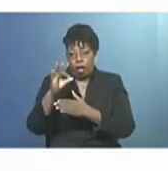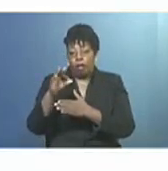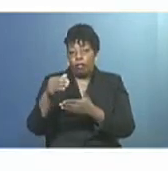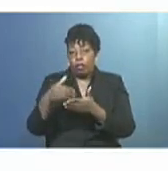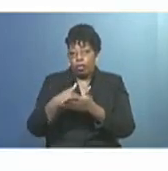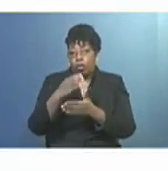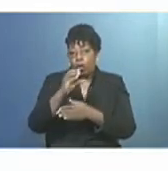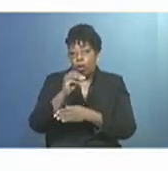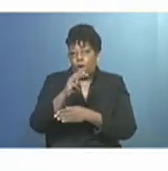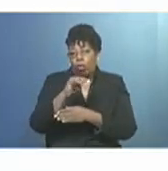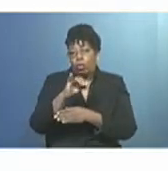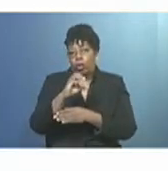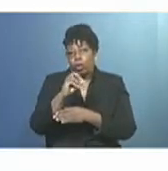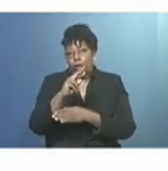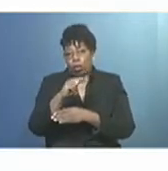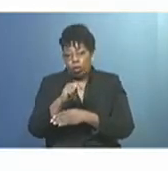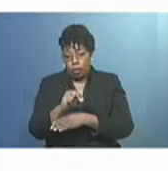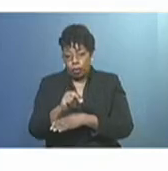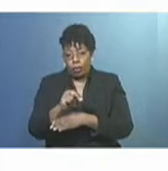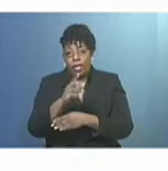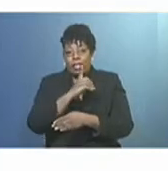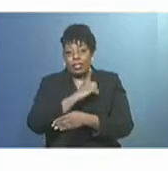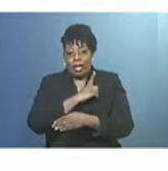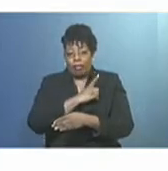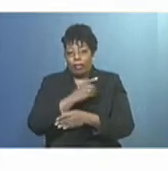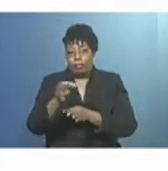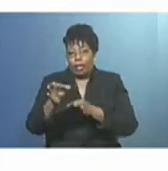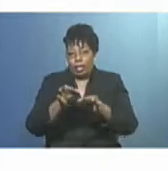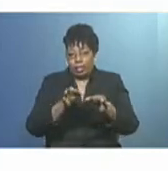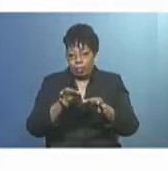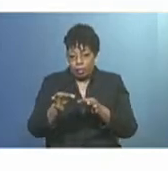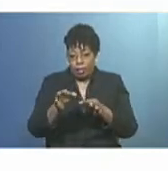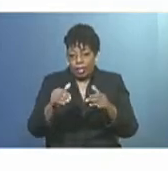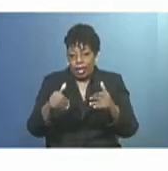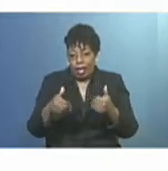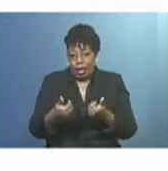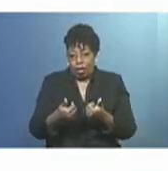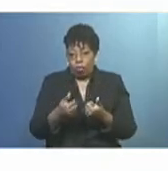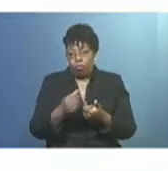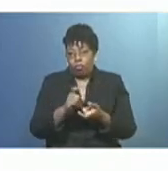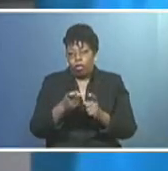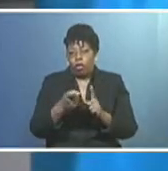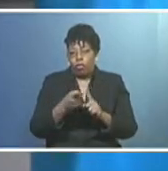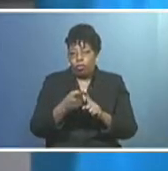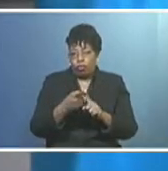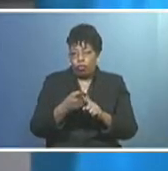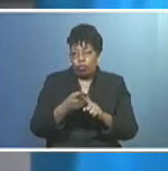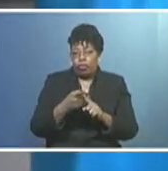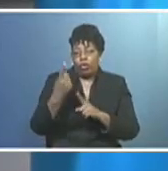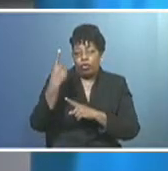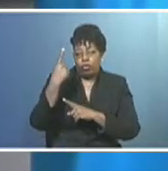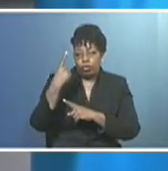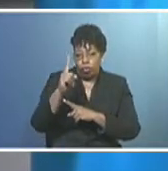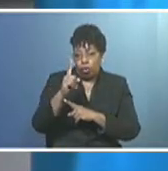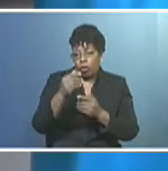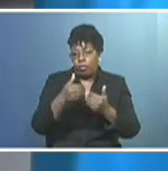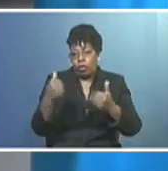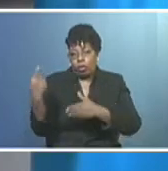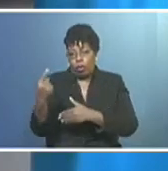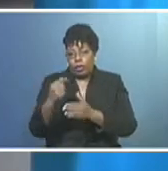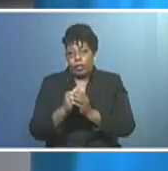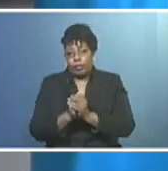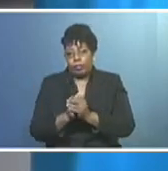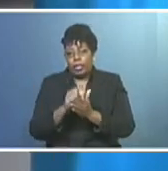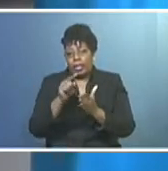for the COVID-19 testing, Darville explains how it impacts quarantine and isolation protocols. The rapid antigen test gives